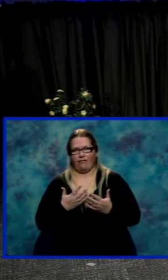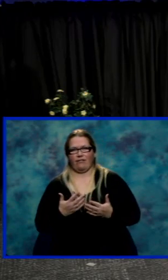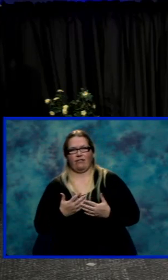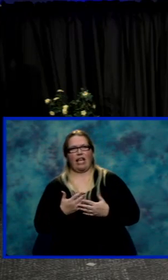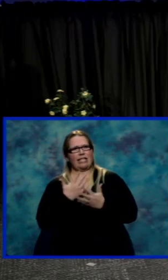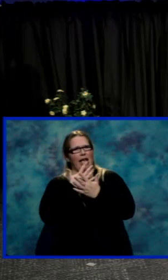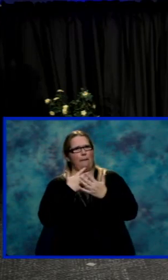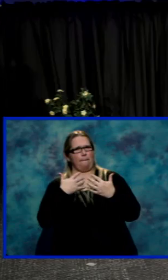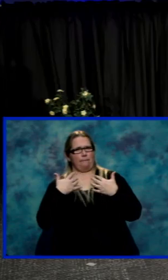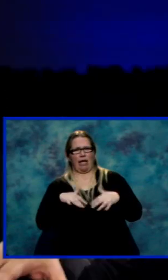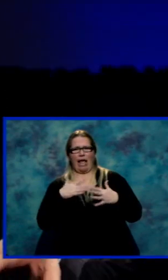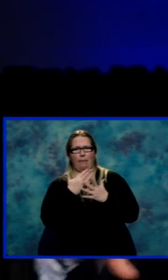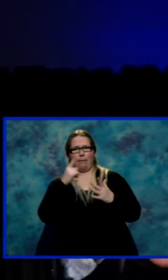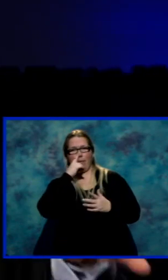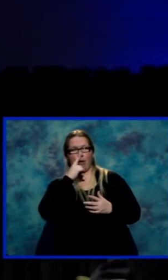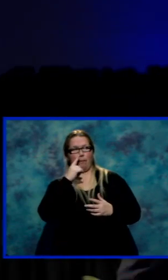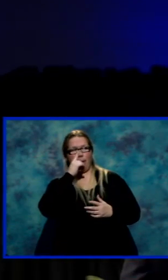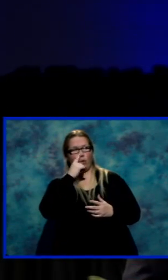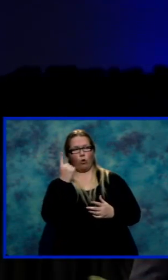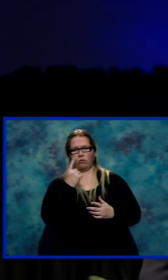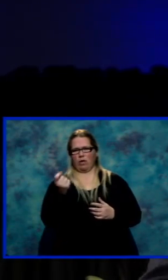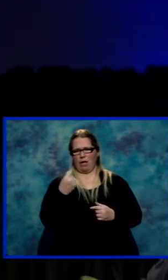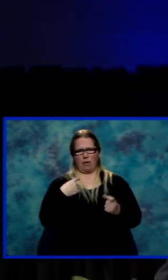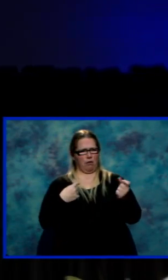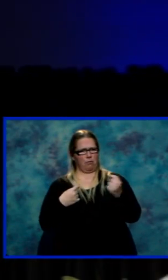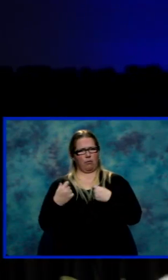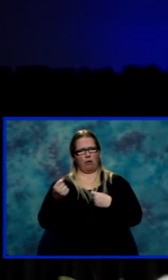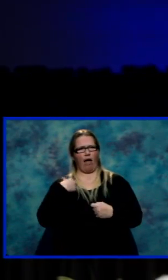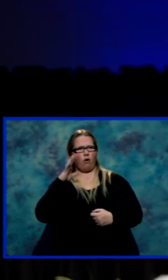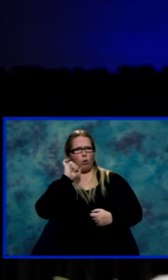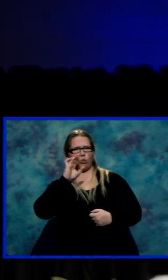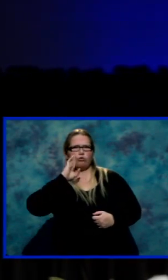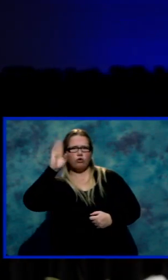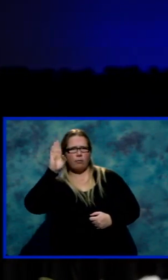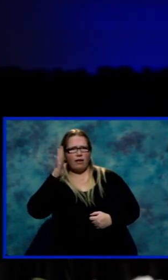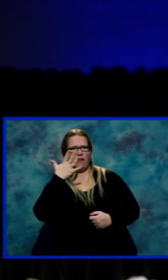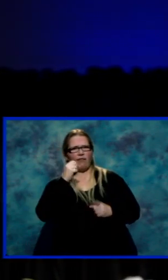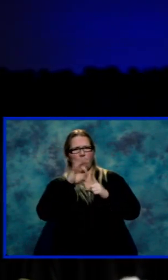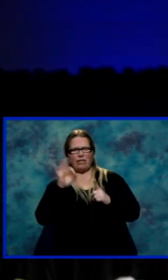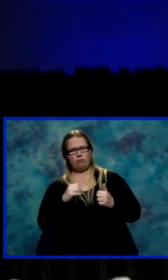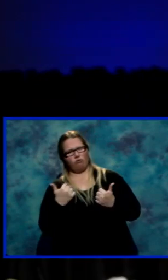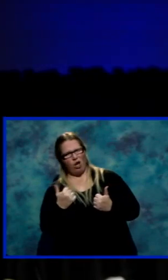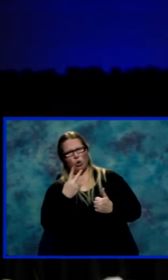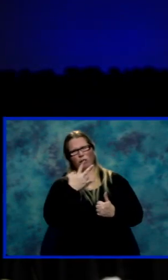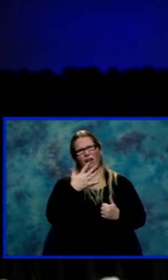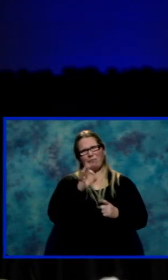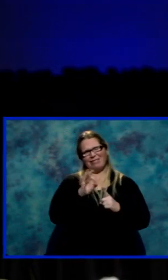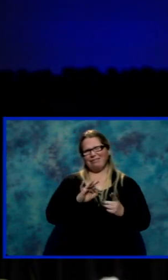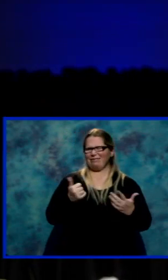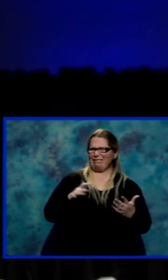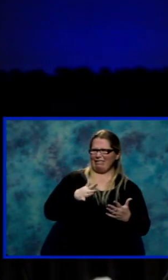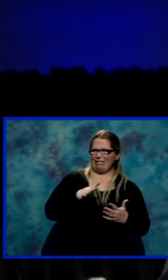how many people... I've already had people here sending me little emails just going, I've heard one of your sermons. 50% of it's okay. 25% is not so